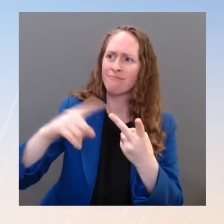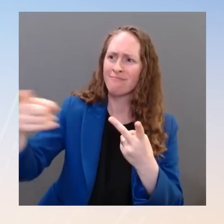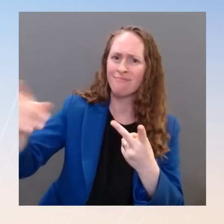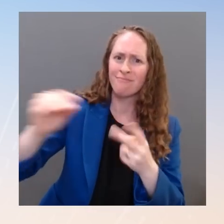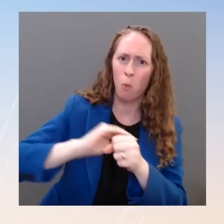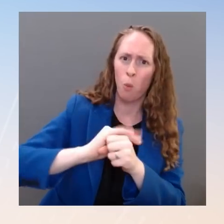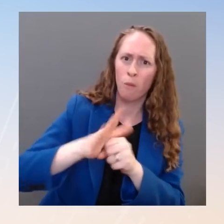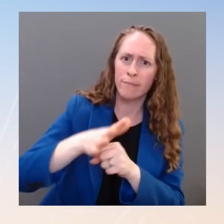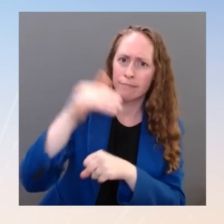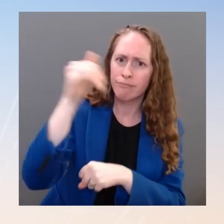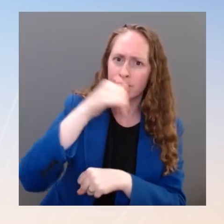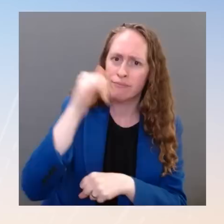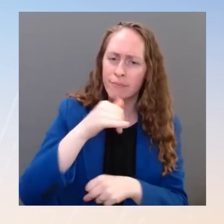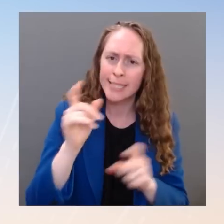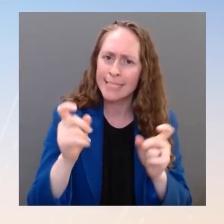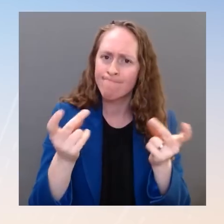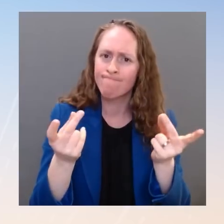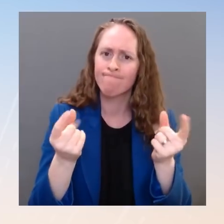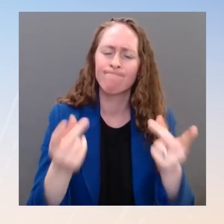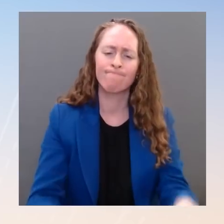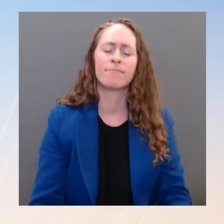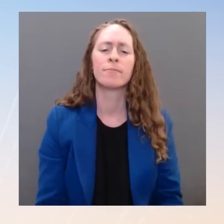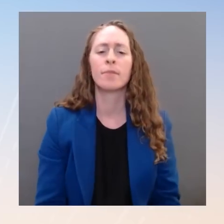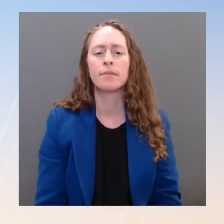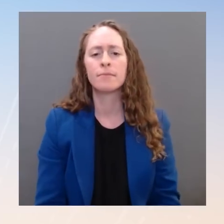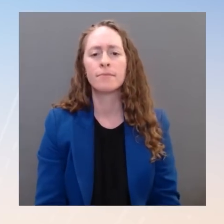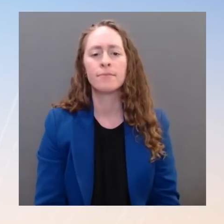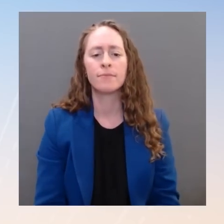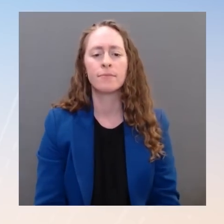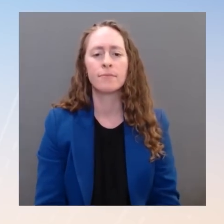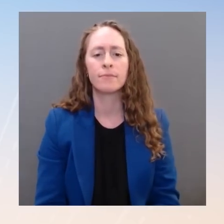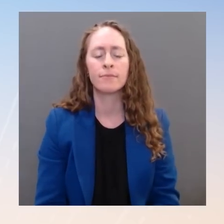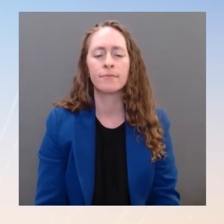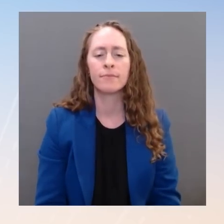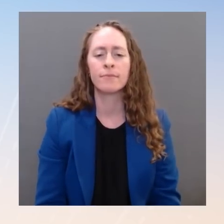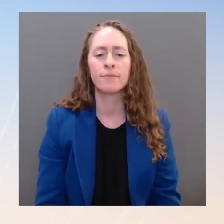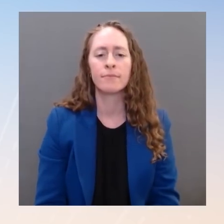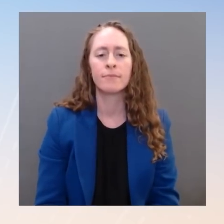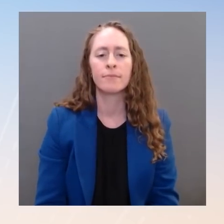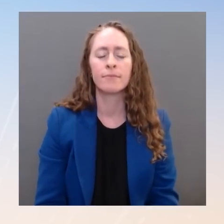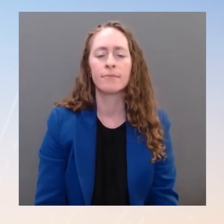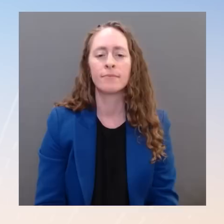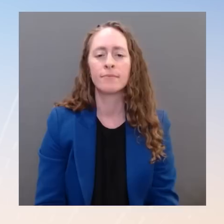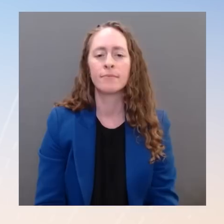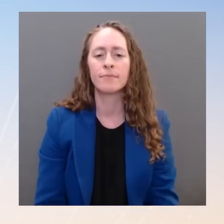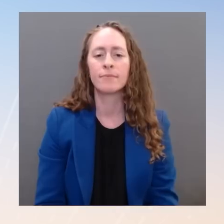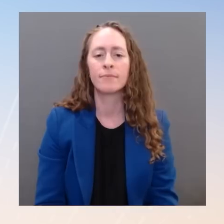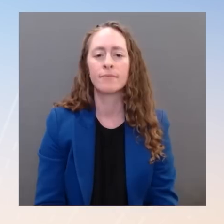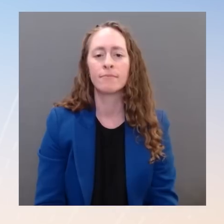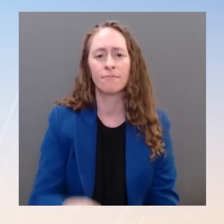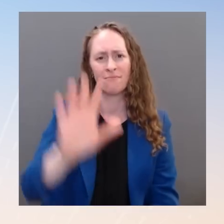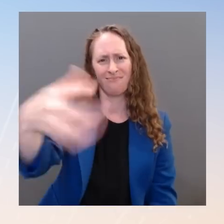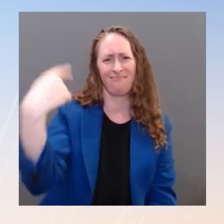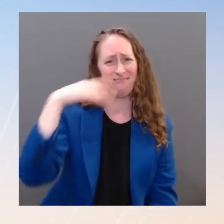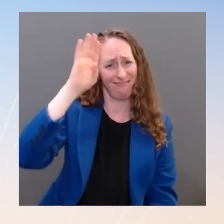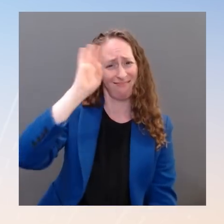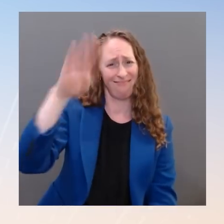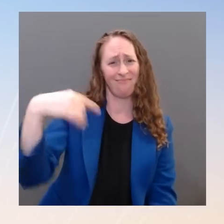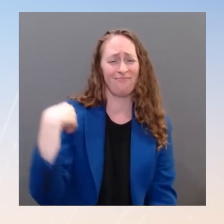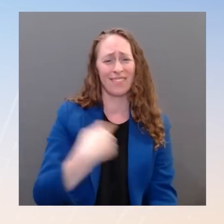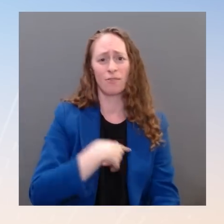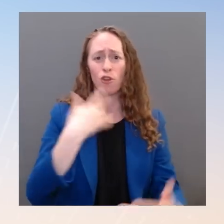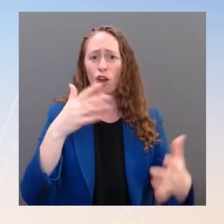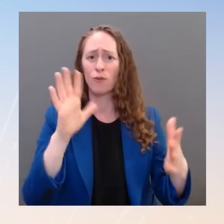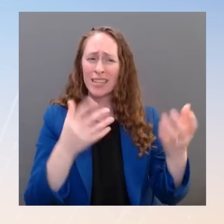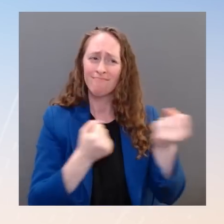of the money that we've already allocated or already been giving. Putting on the ground to the Ukrainians in the form of military assistance. I